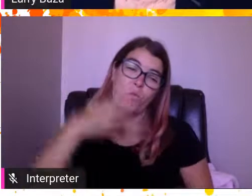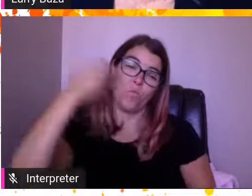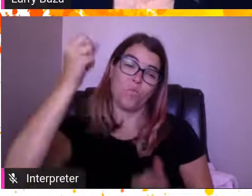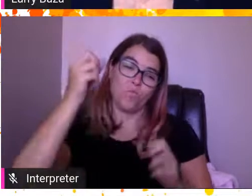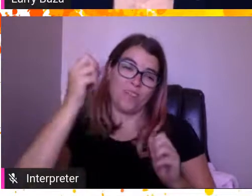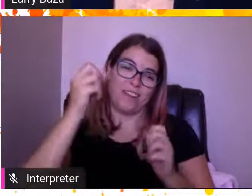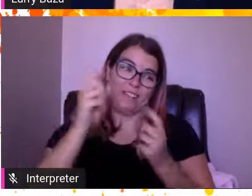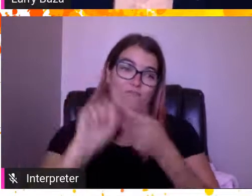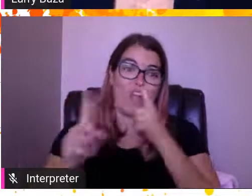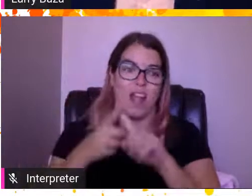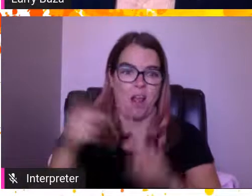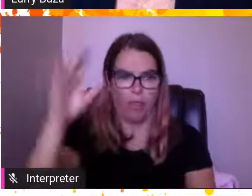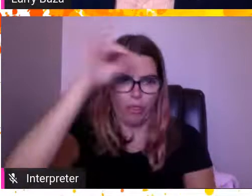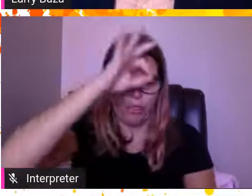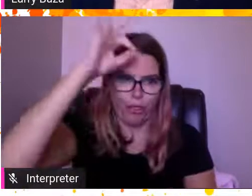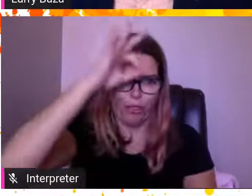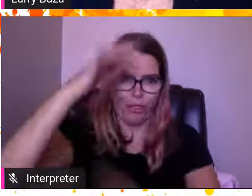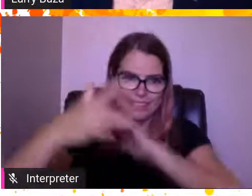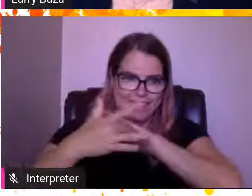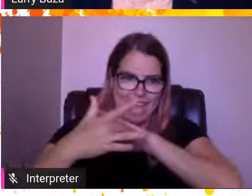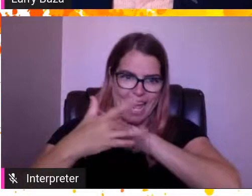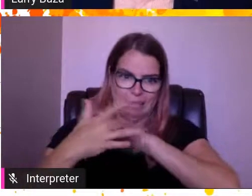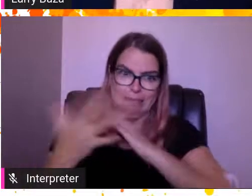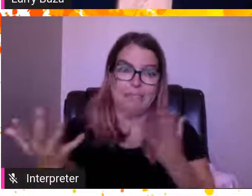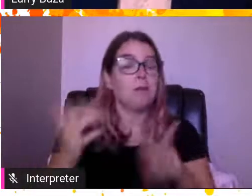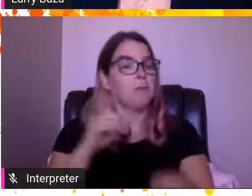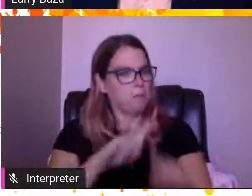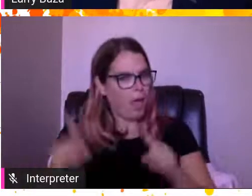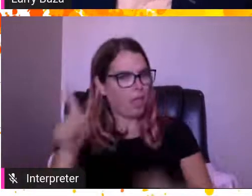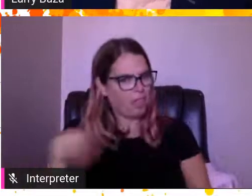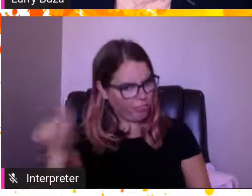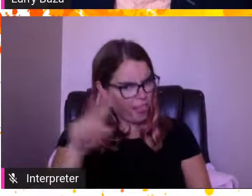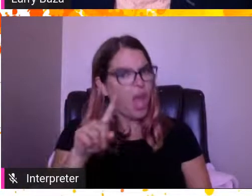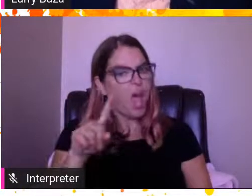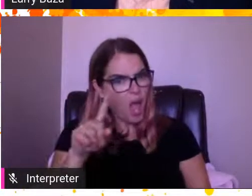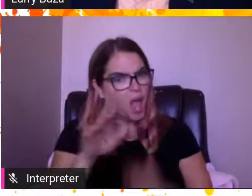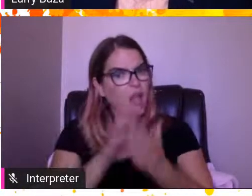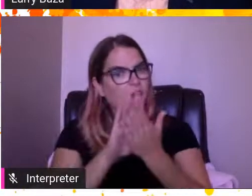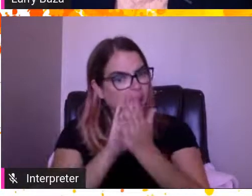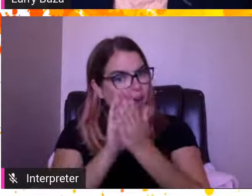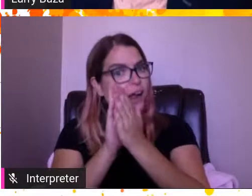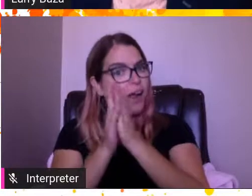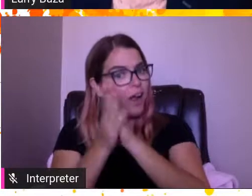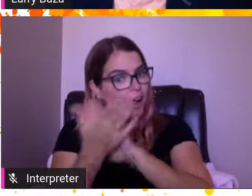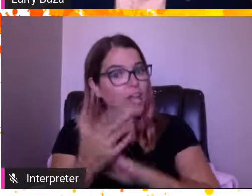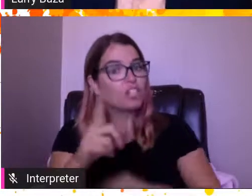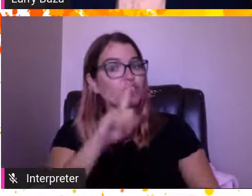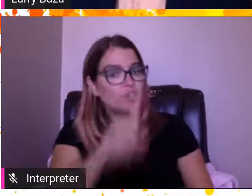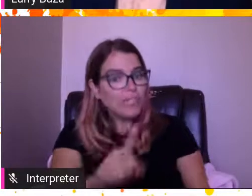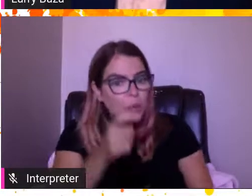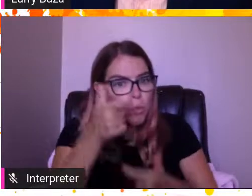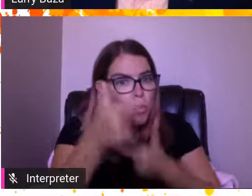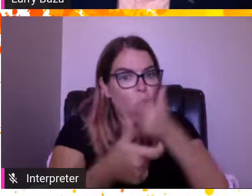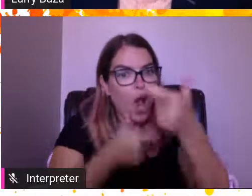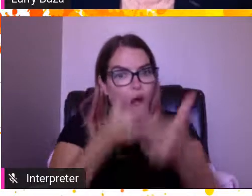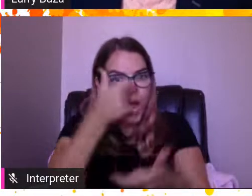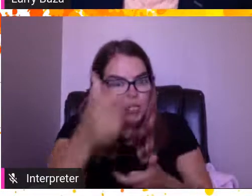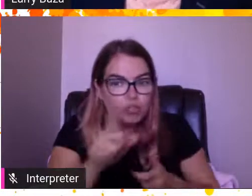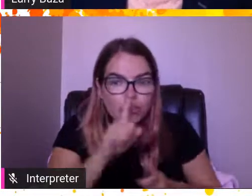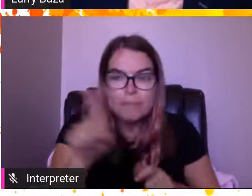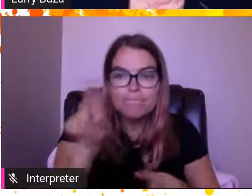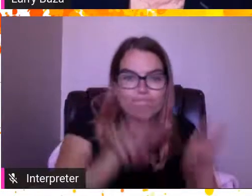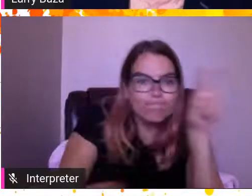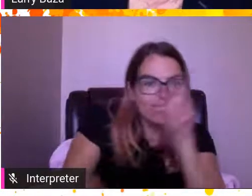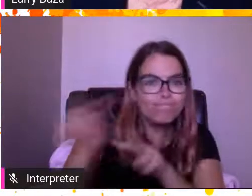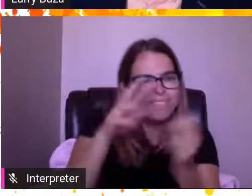work have said, they're really watching and really viewing and taking advantage